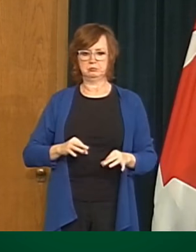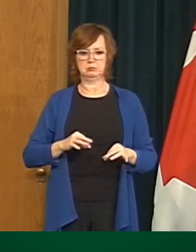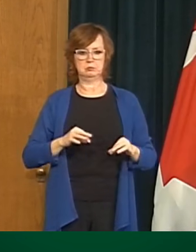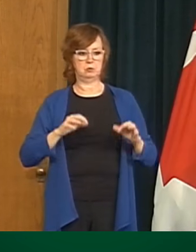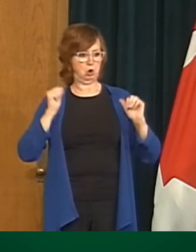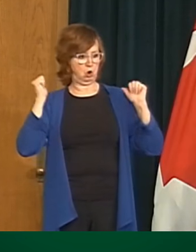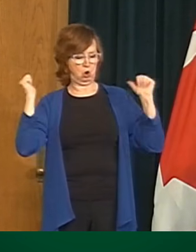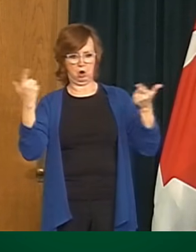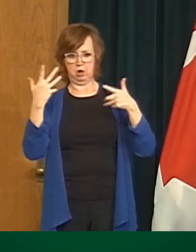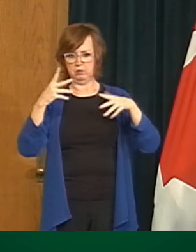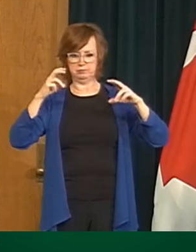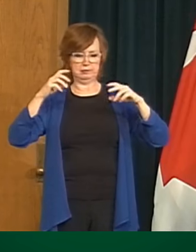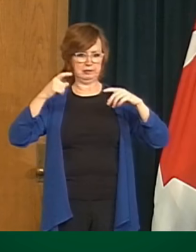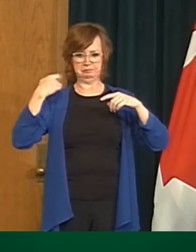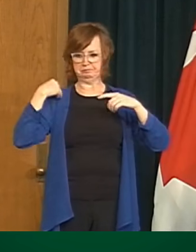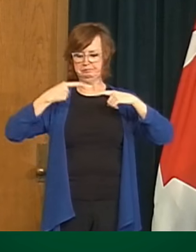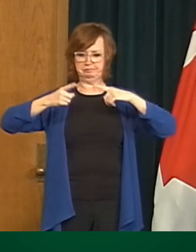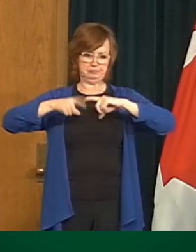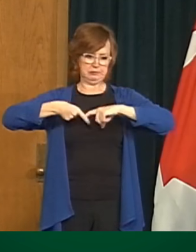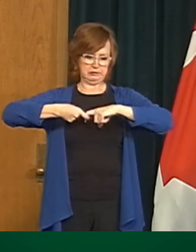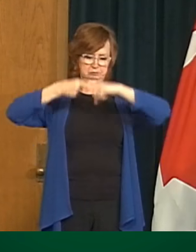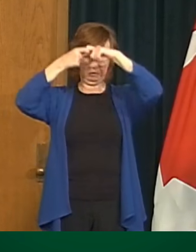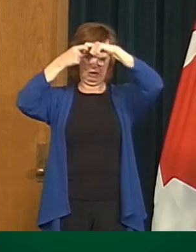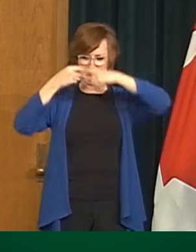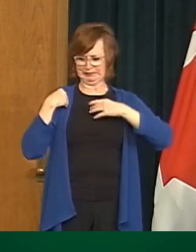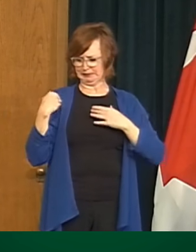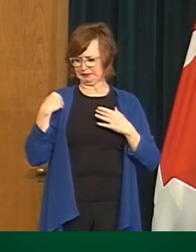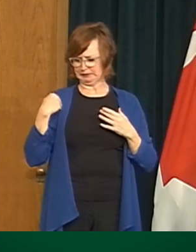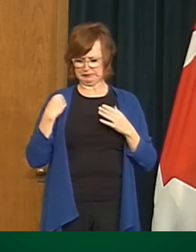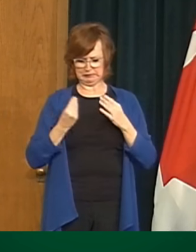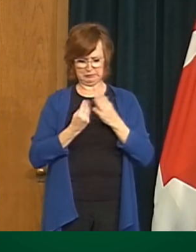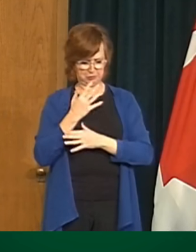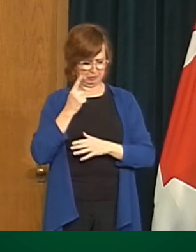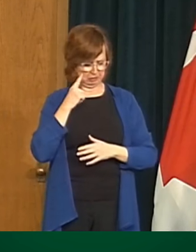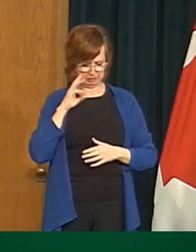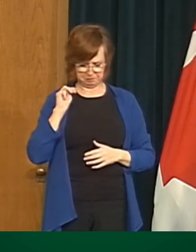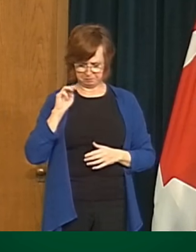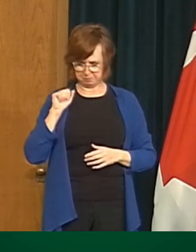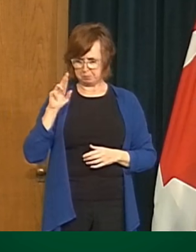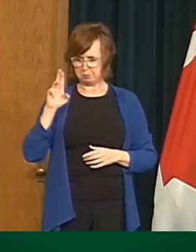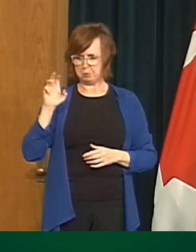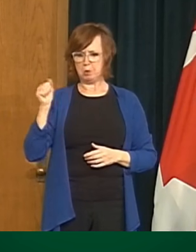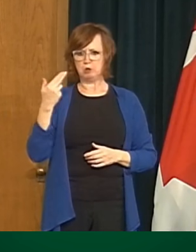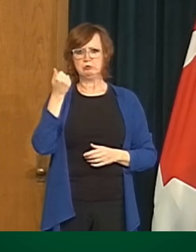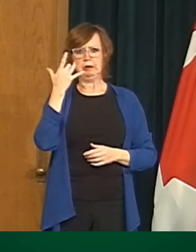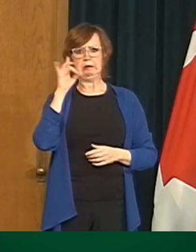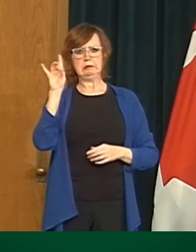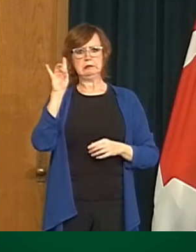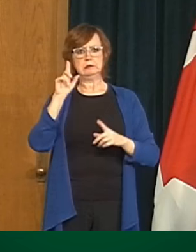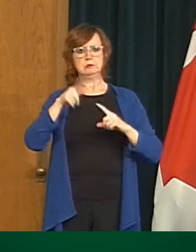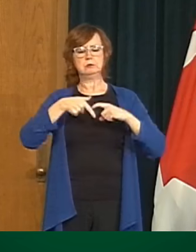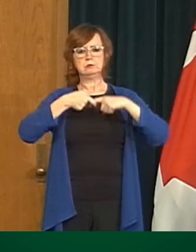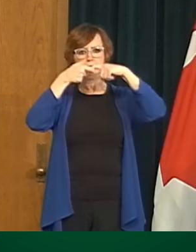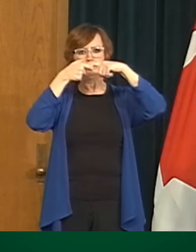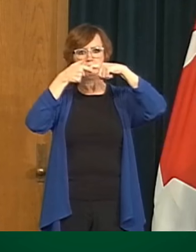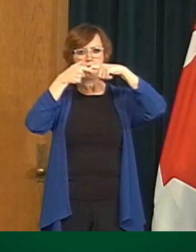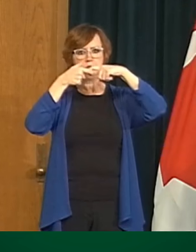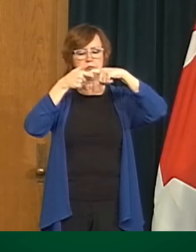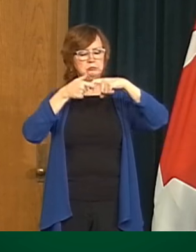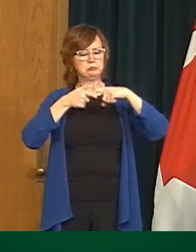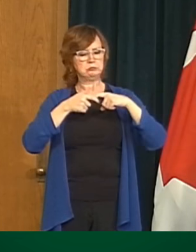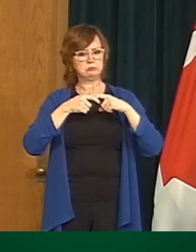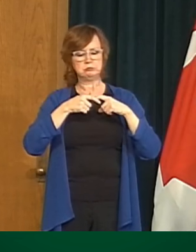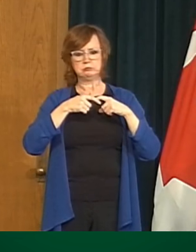suspend the legislature this spring. And we did that, I believe, on March the 18th, if I'm not mistaken. Prior to doing that, it was very